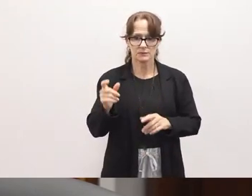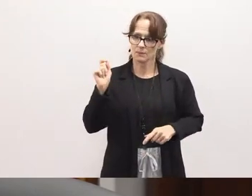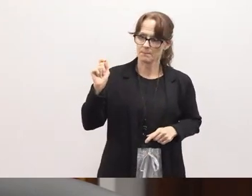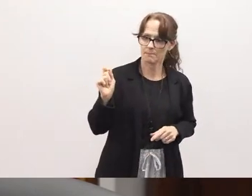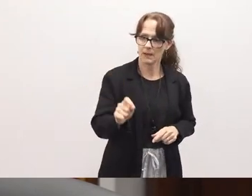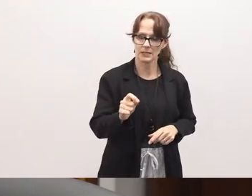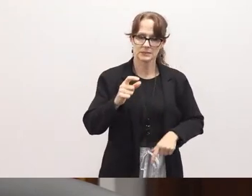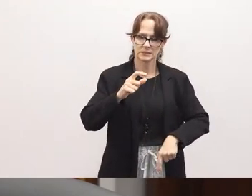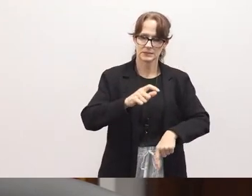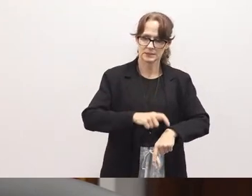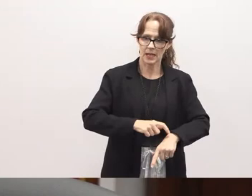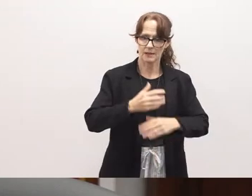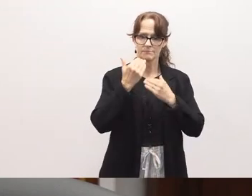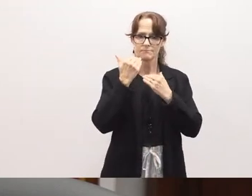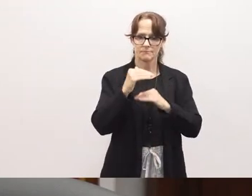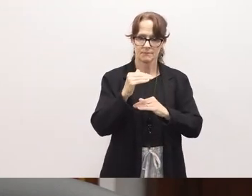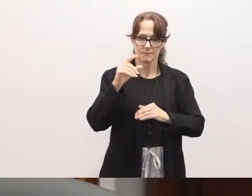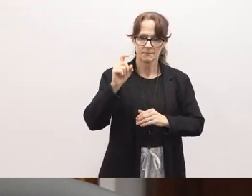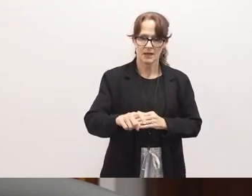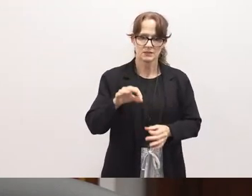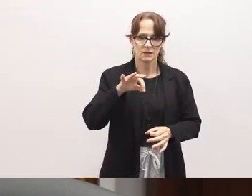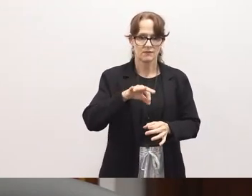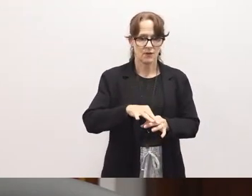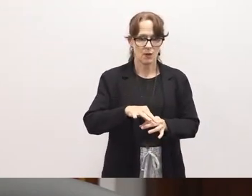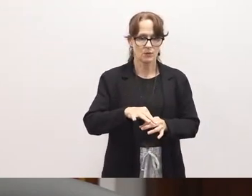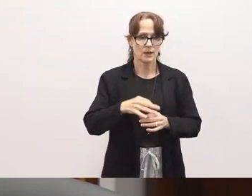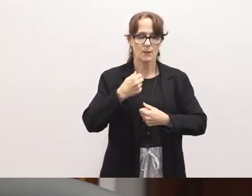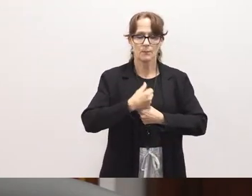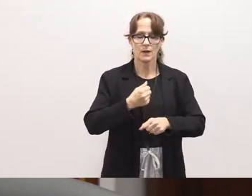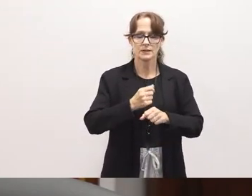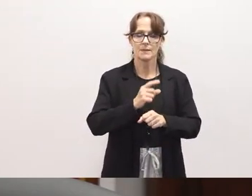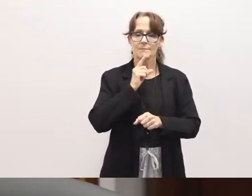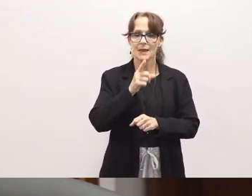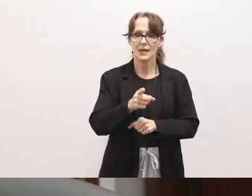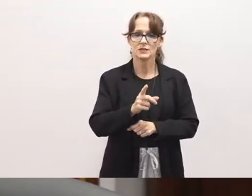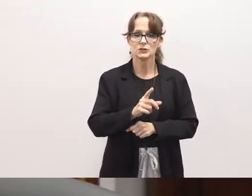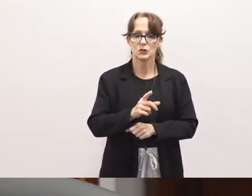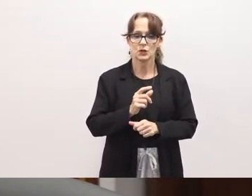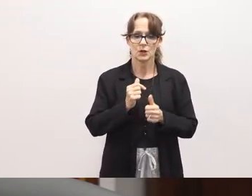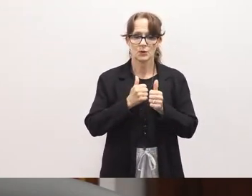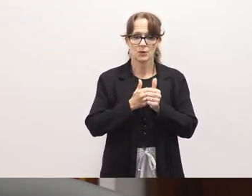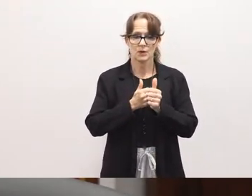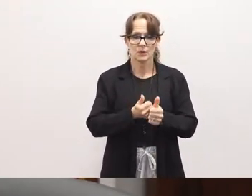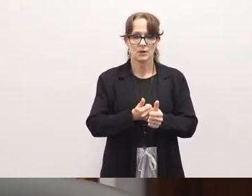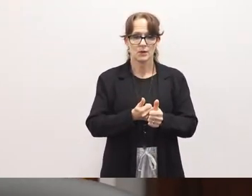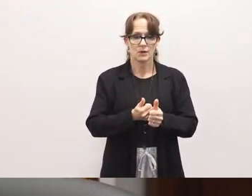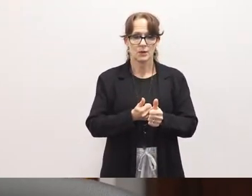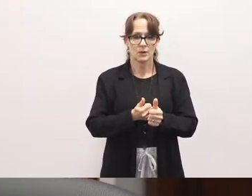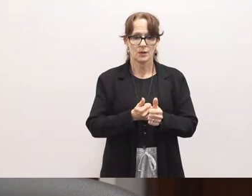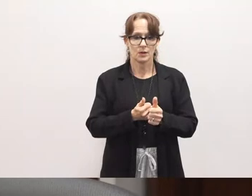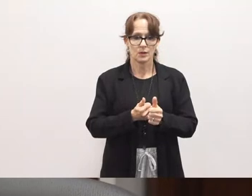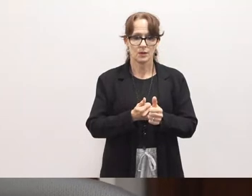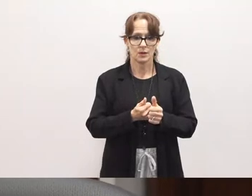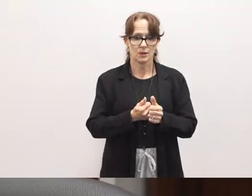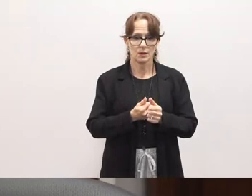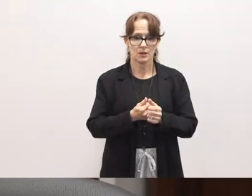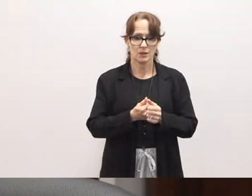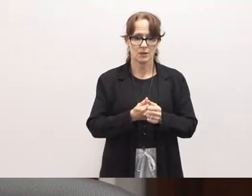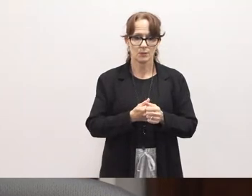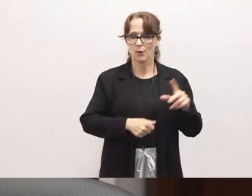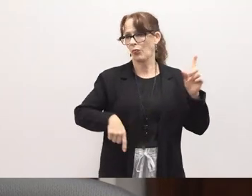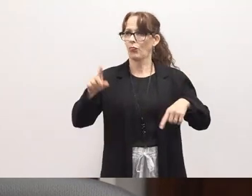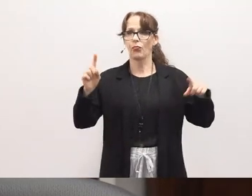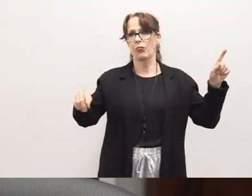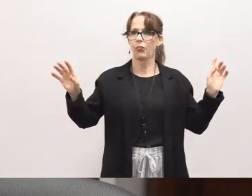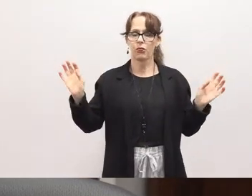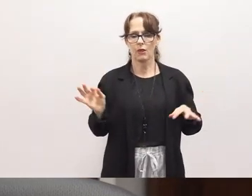because of time, right, to do. I just want to make sure that we adhere, because we're loosey-goosey, colleagues. Let's be